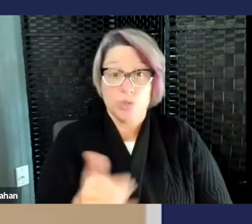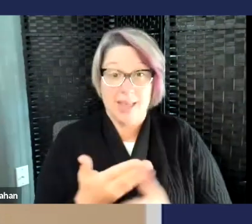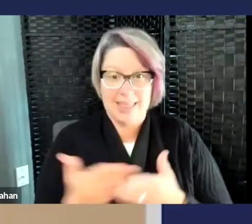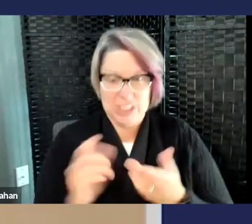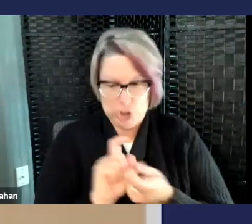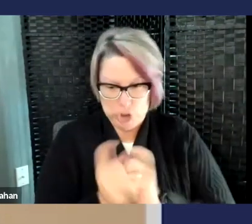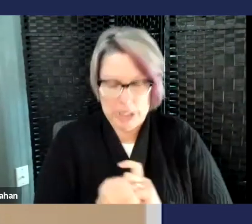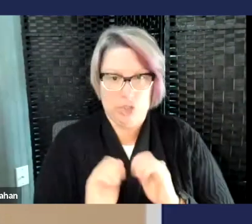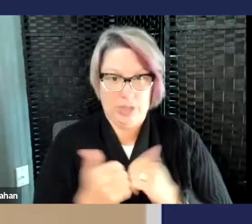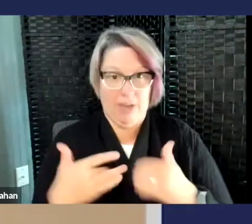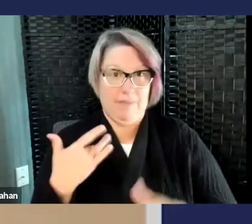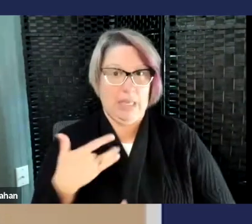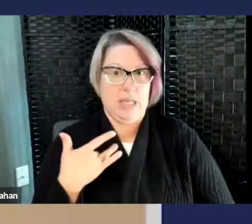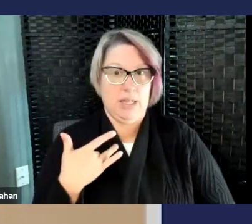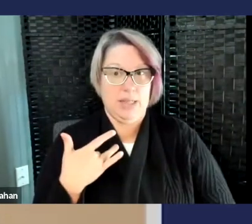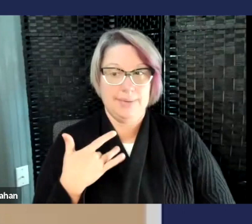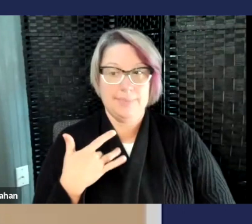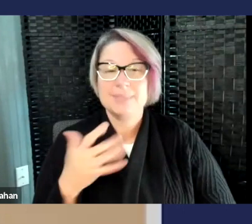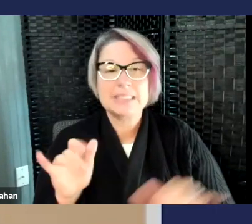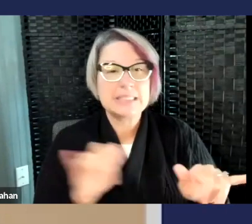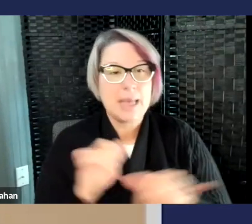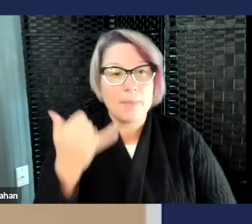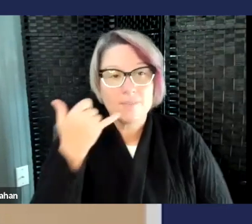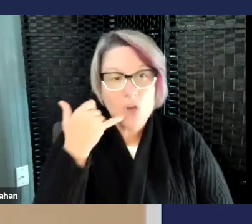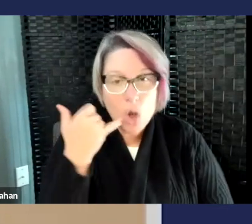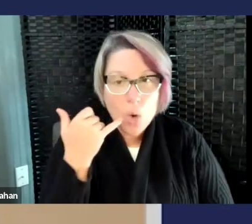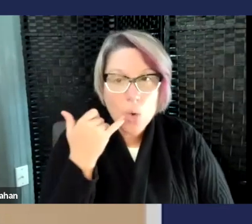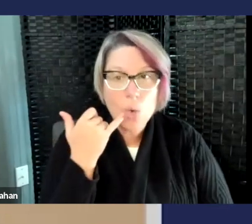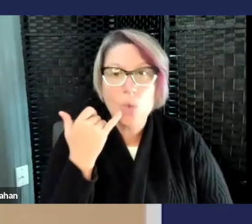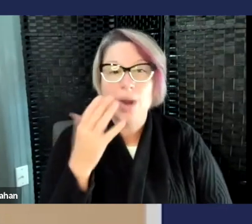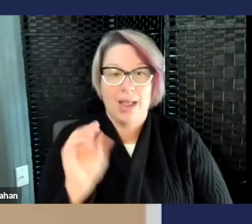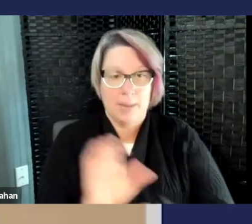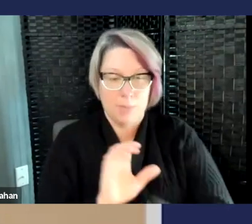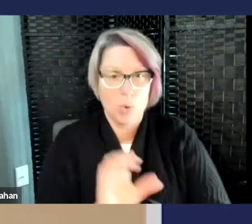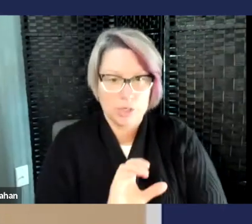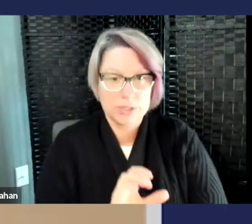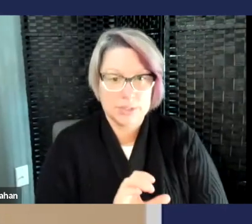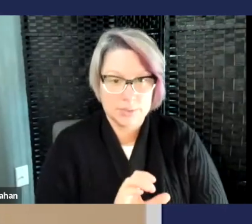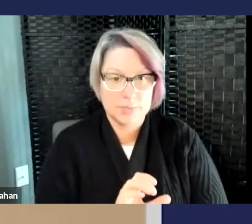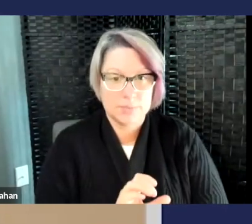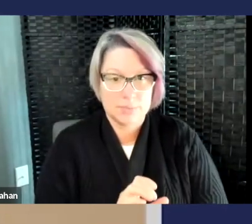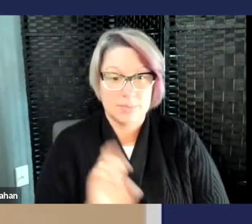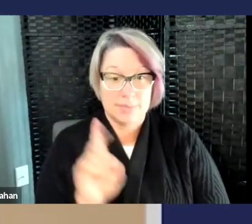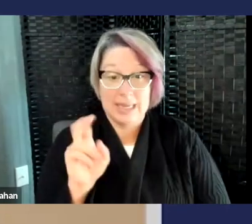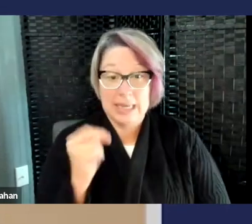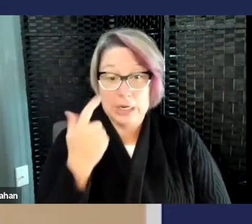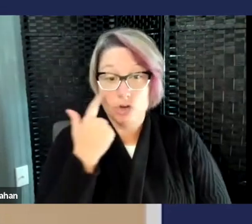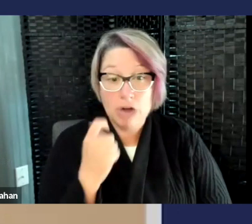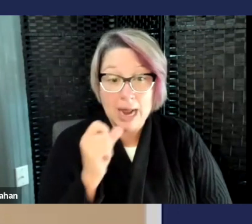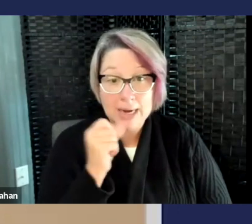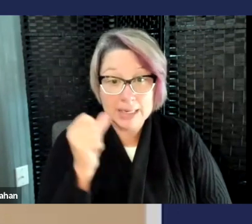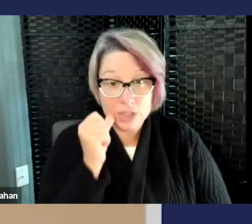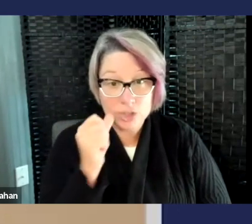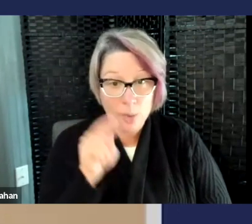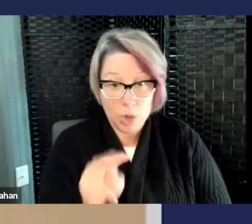feel. Okay, same thing with our phones and same things with our computers. All right. Eden cried yesterday watching a movie. I cry